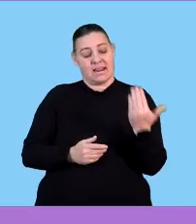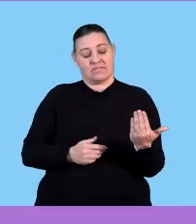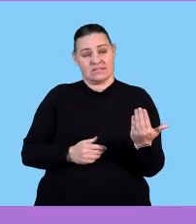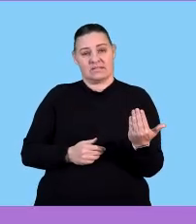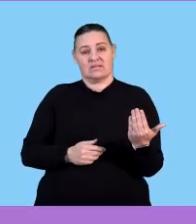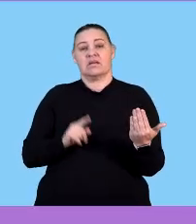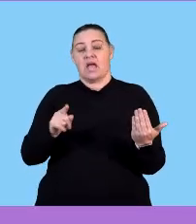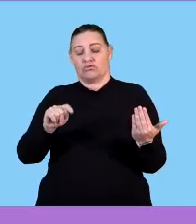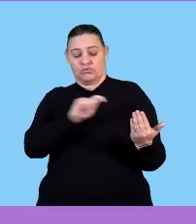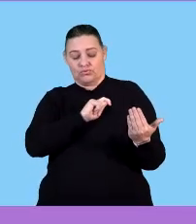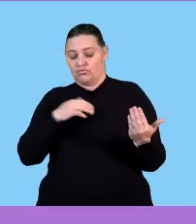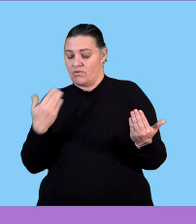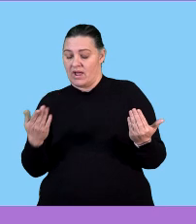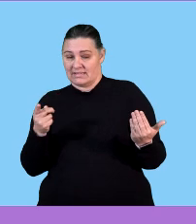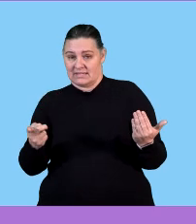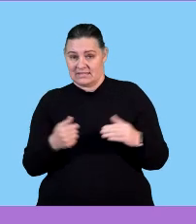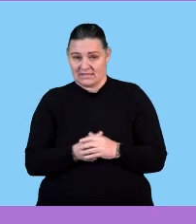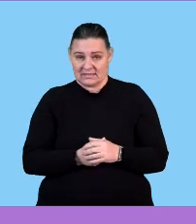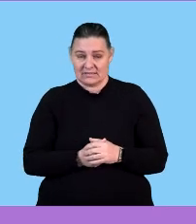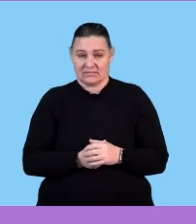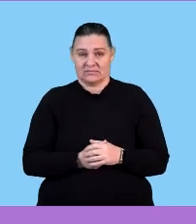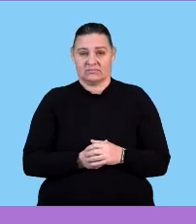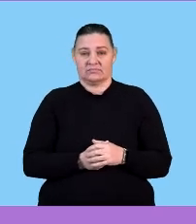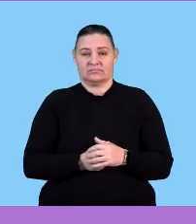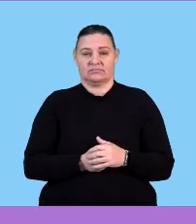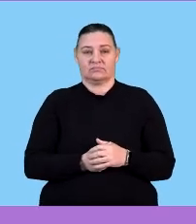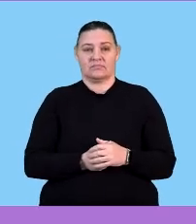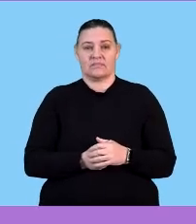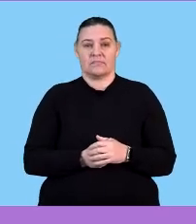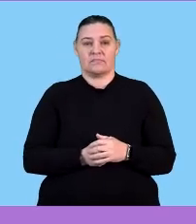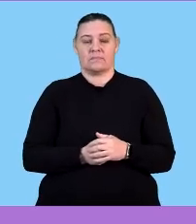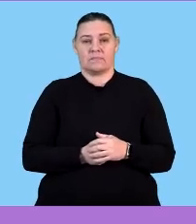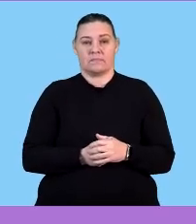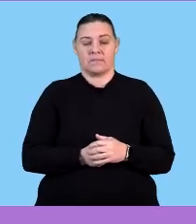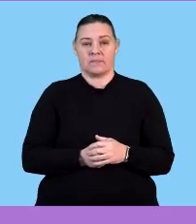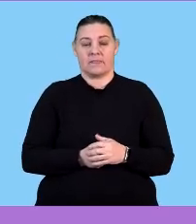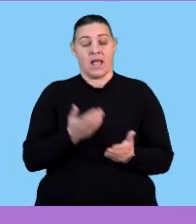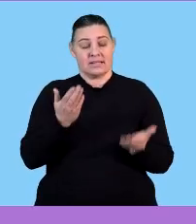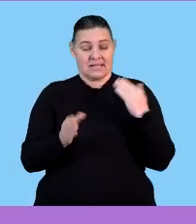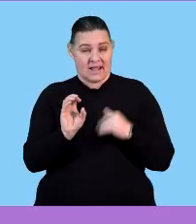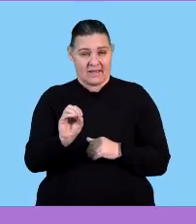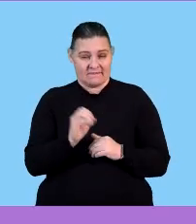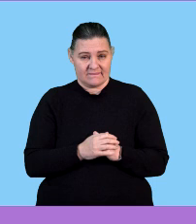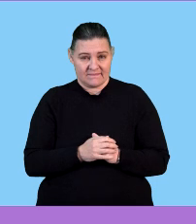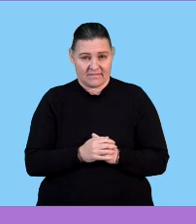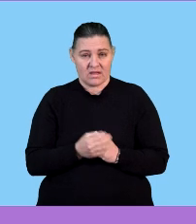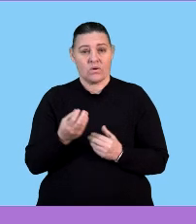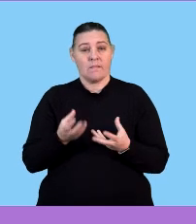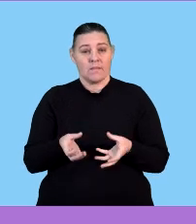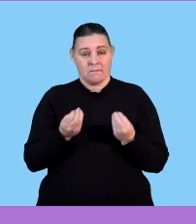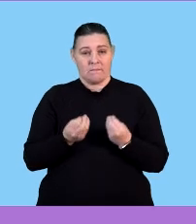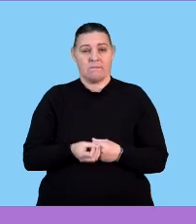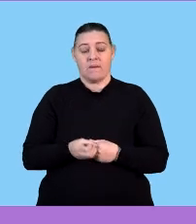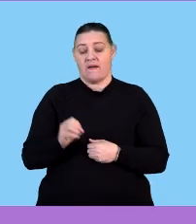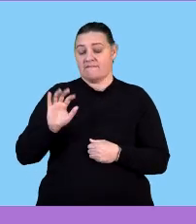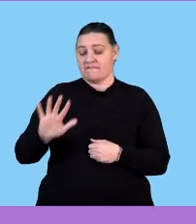left-hand side and reality on the right-hand side. There's my scale. Then we are given